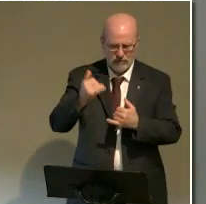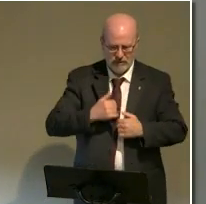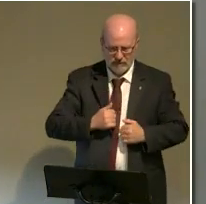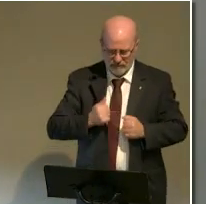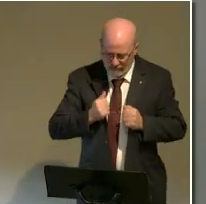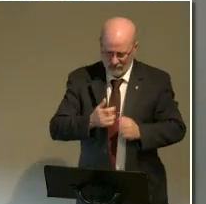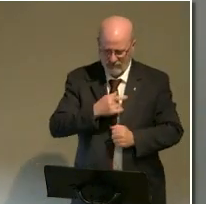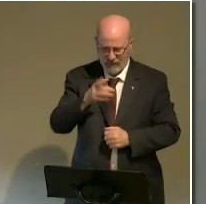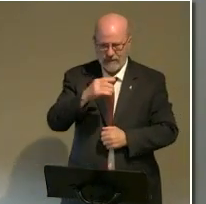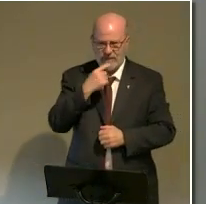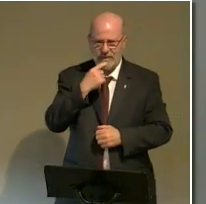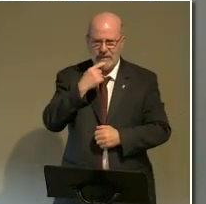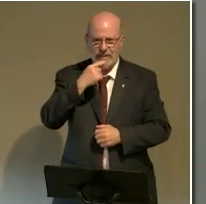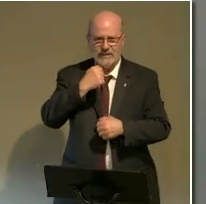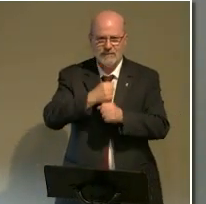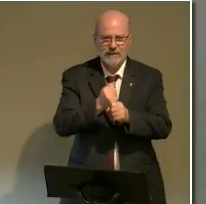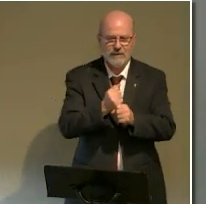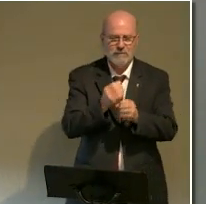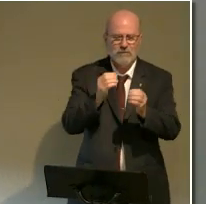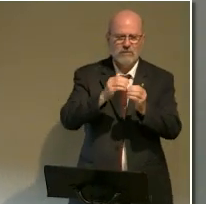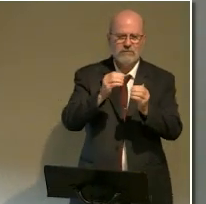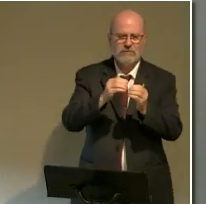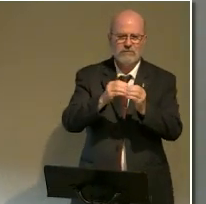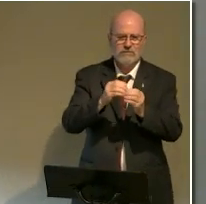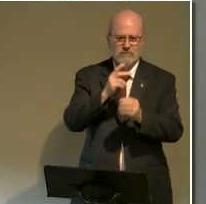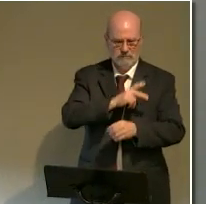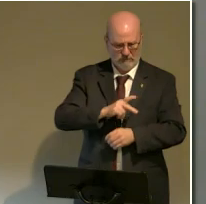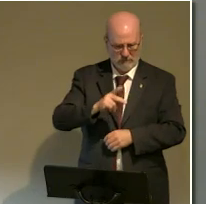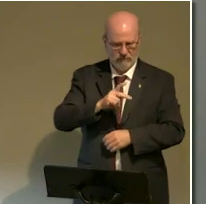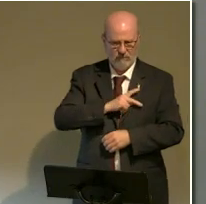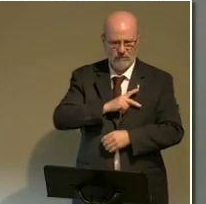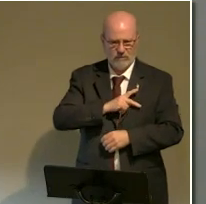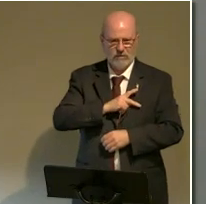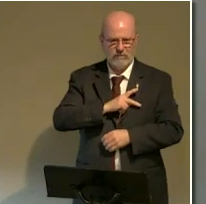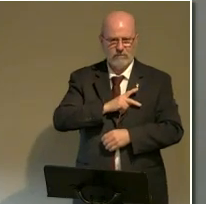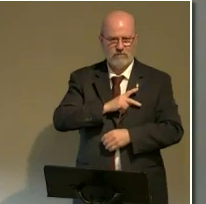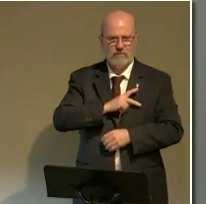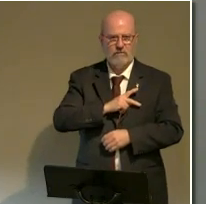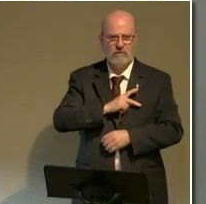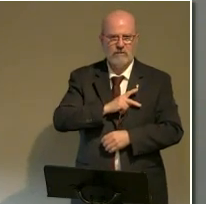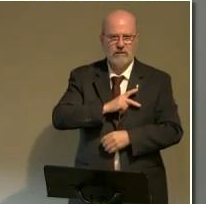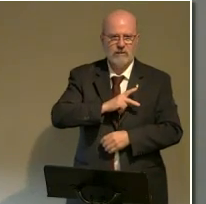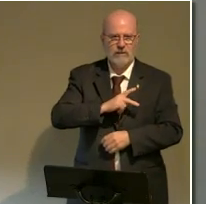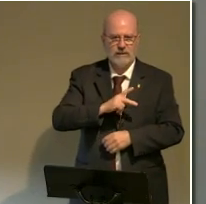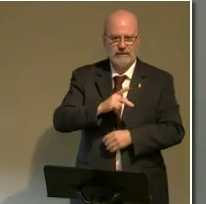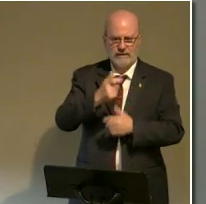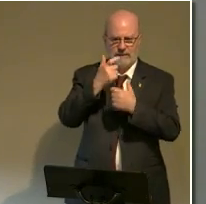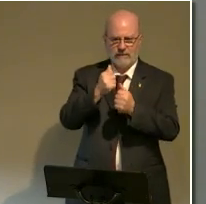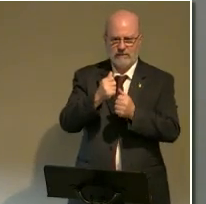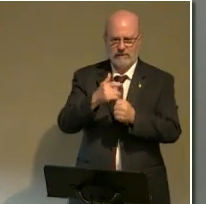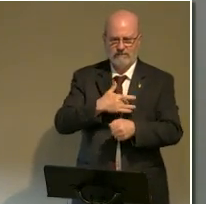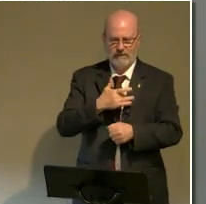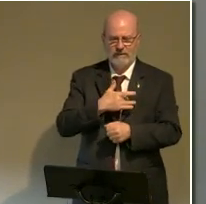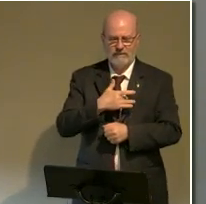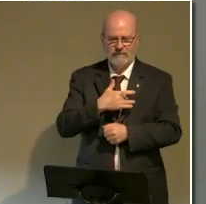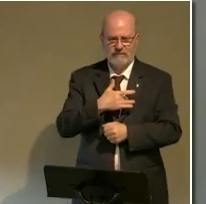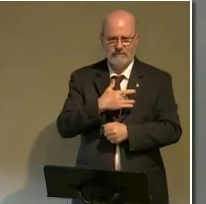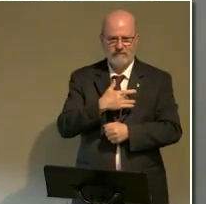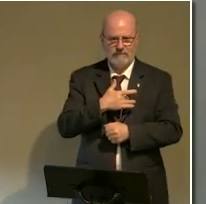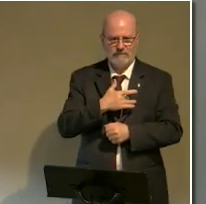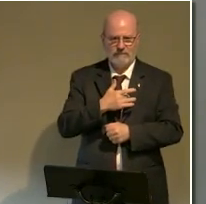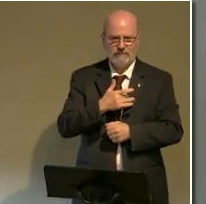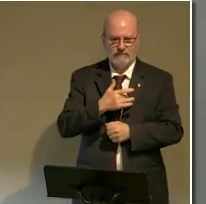felt like God saying, let's make it a little more personal, right? So it's interesting. I really felt like that was